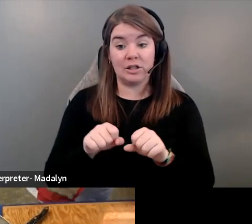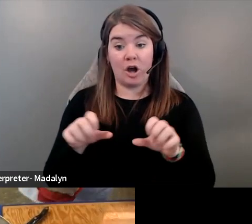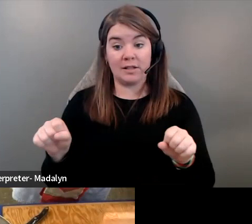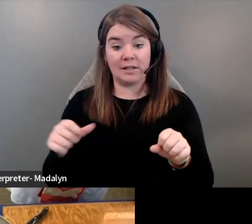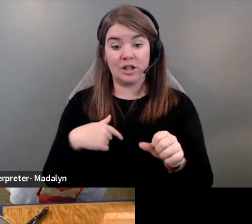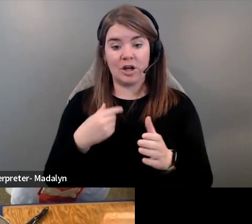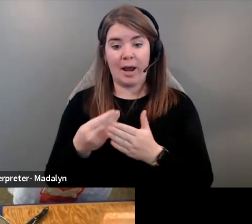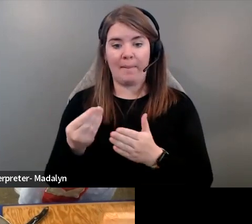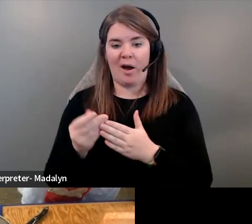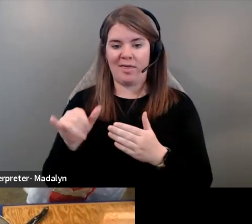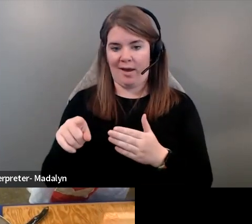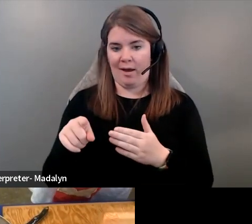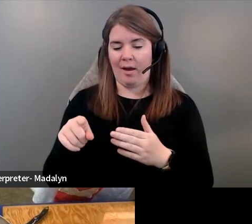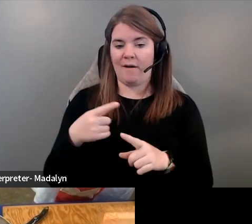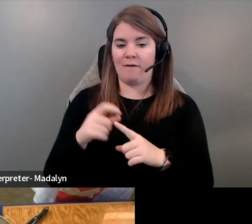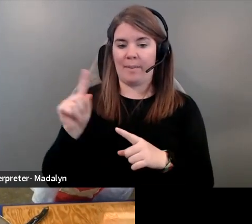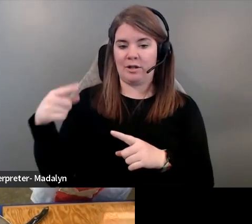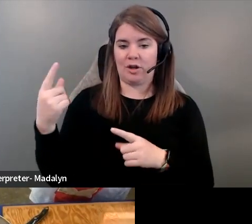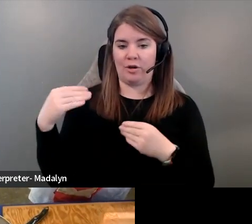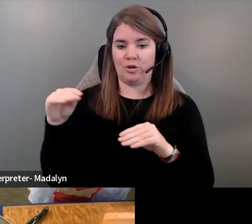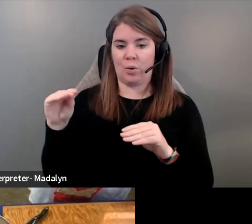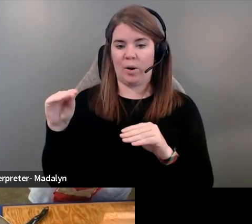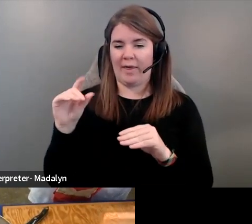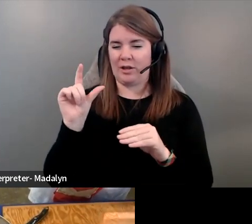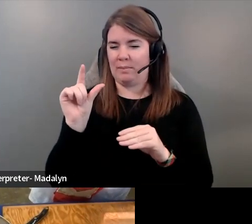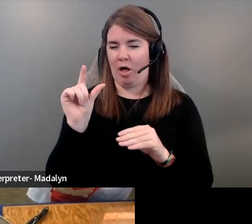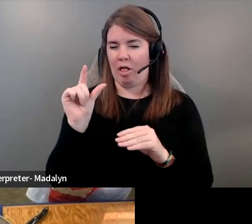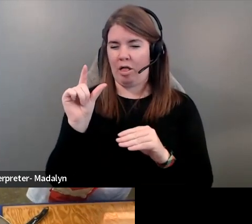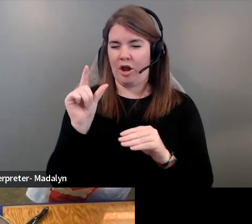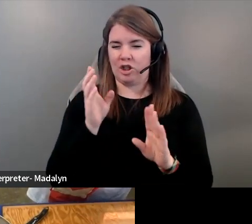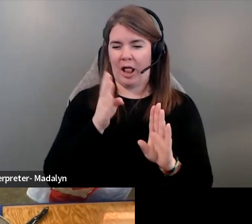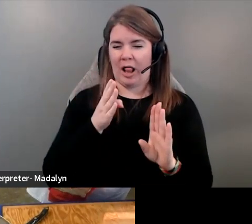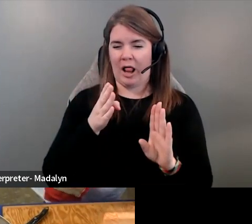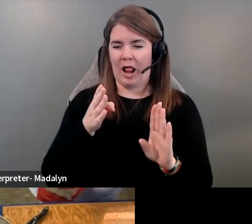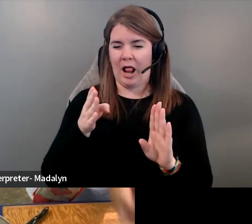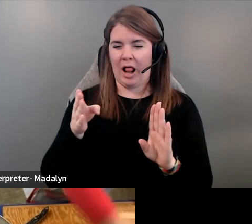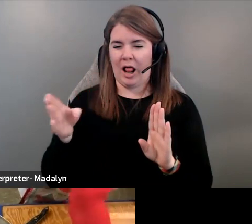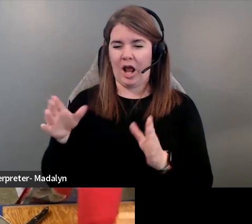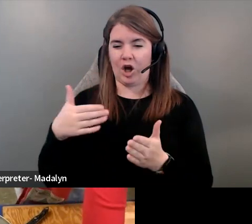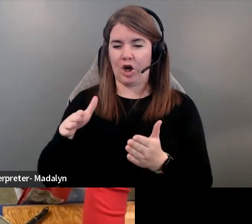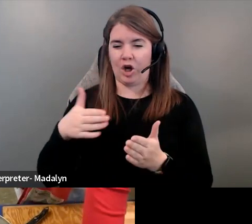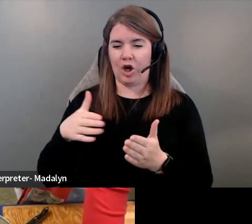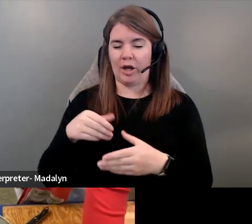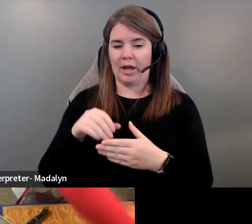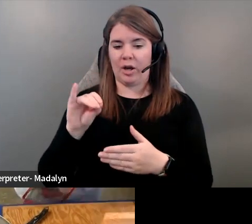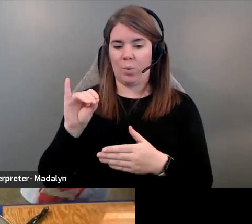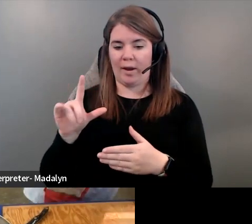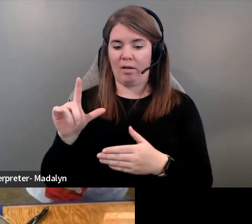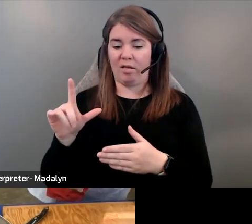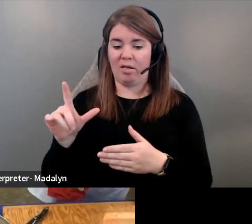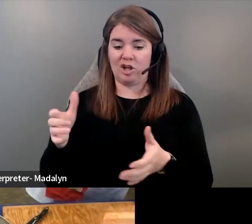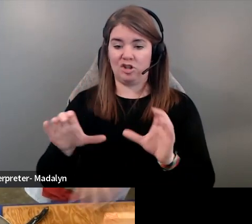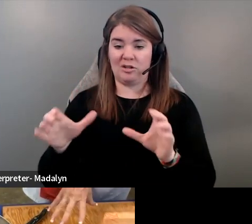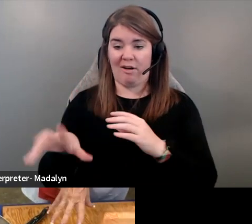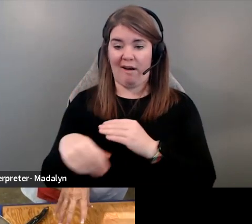this kind at the dollar store. They're the little wieners, and you just chop those up and cook them in the oil and add to it. Make